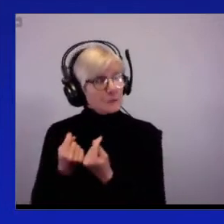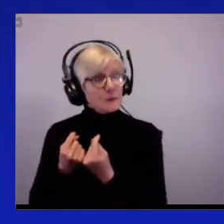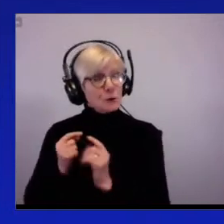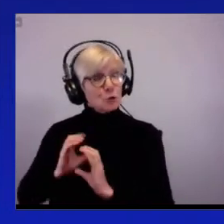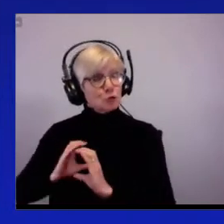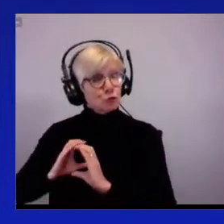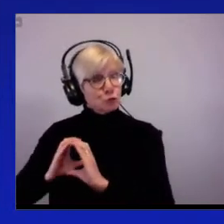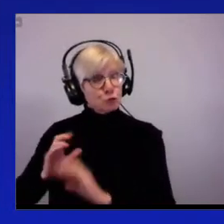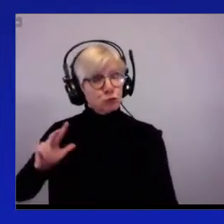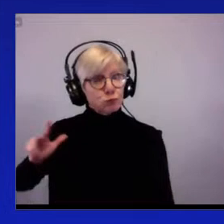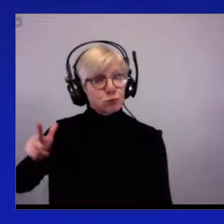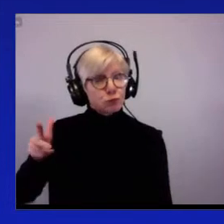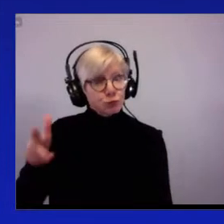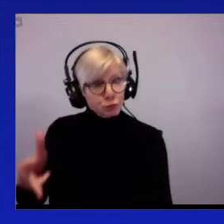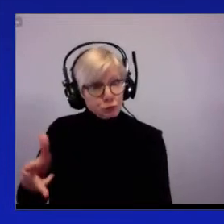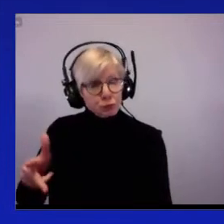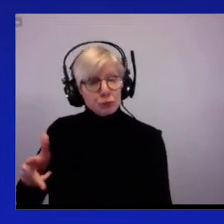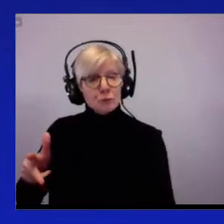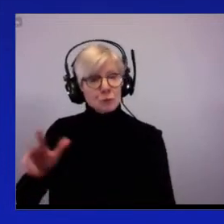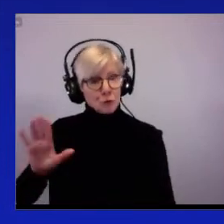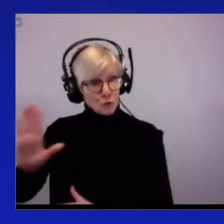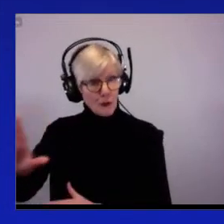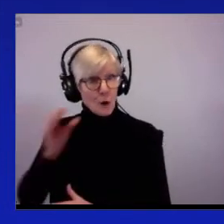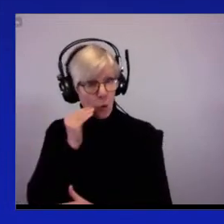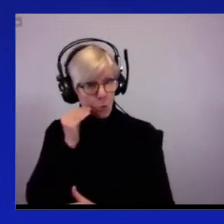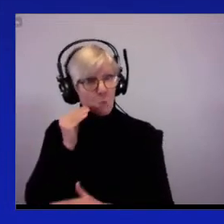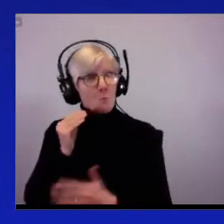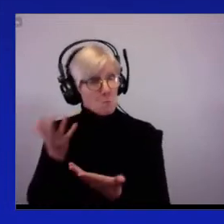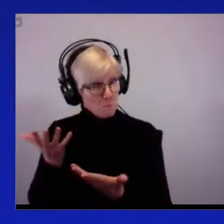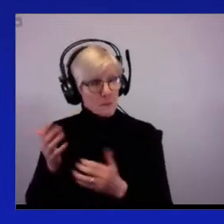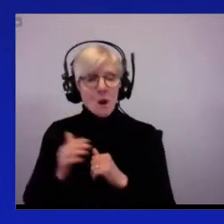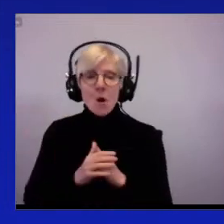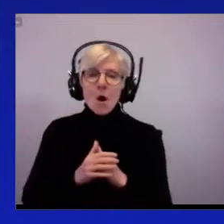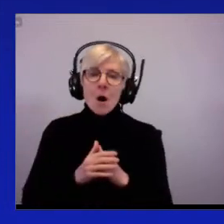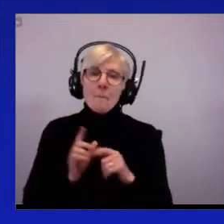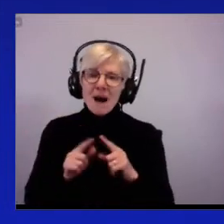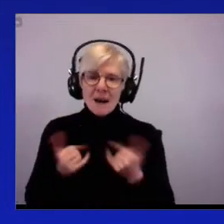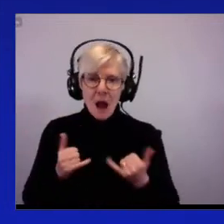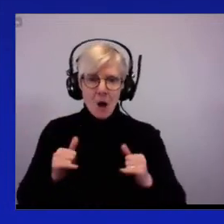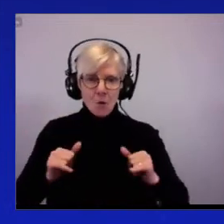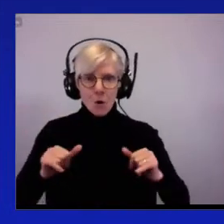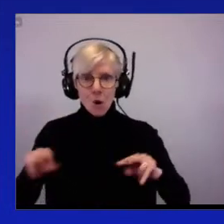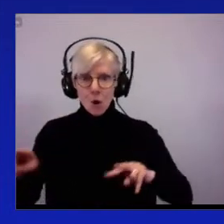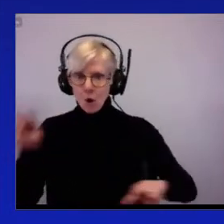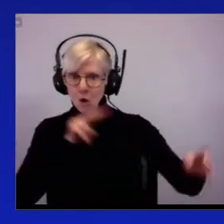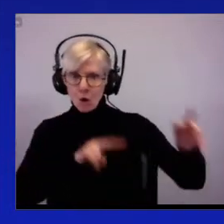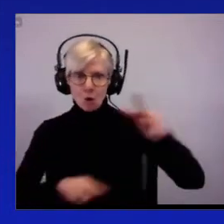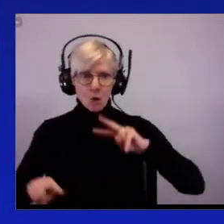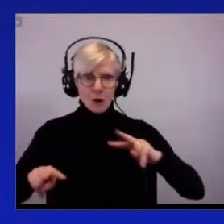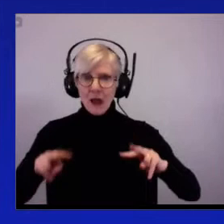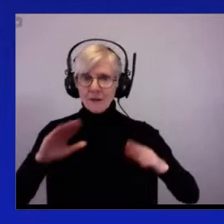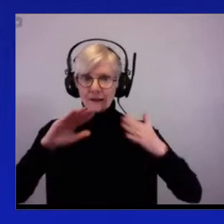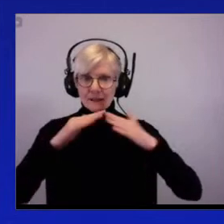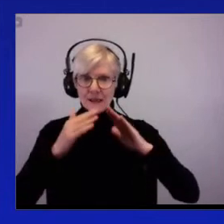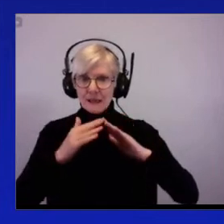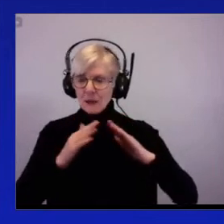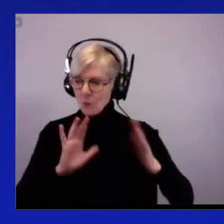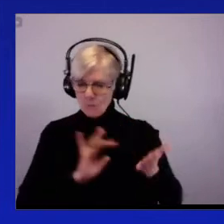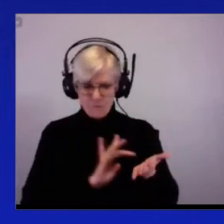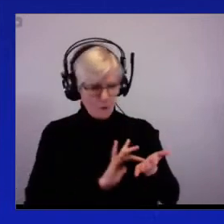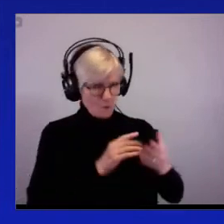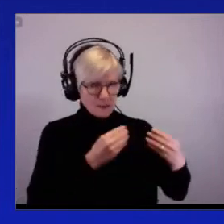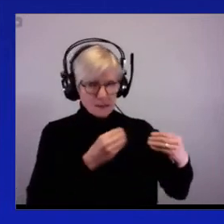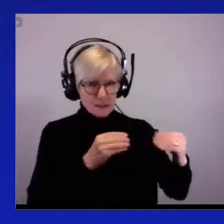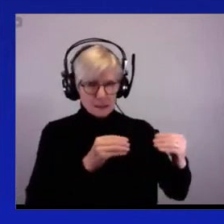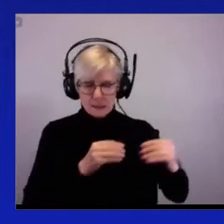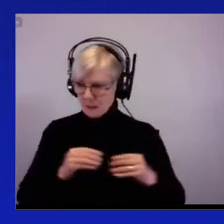to go there. We are mapping out the entire city with regards to what you've just described, pharmacies, physicians' offices as well